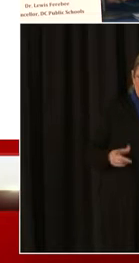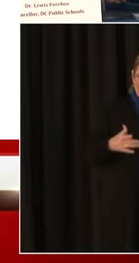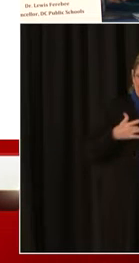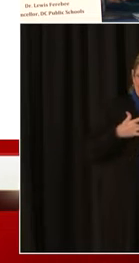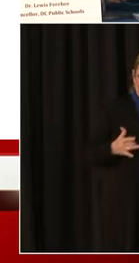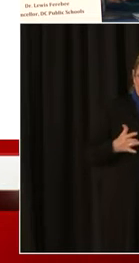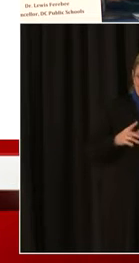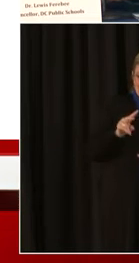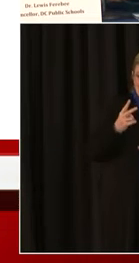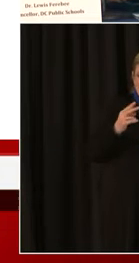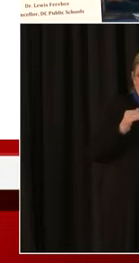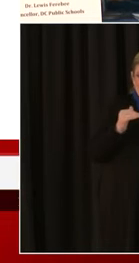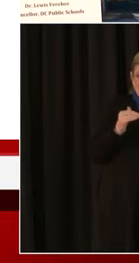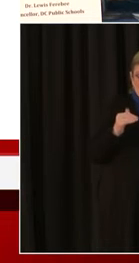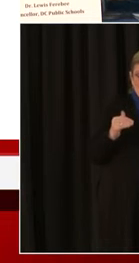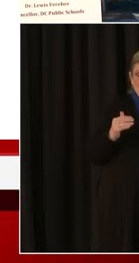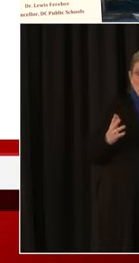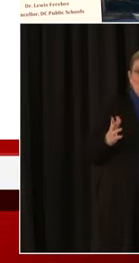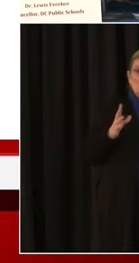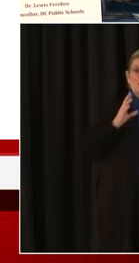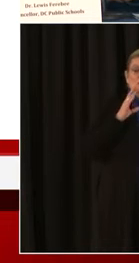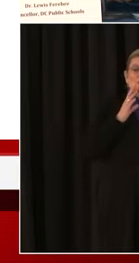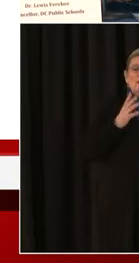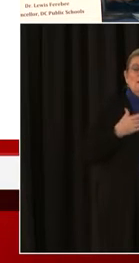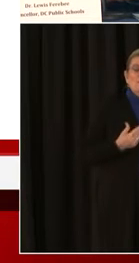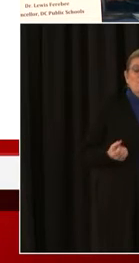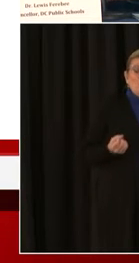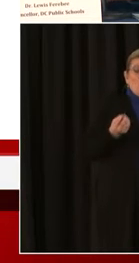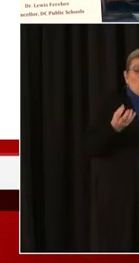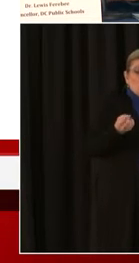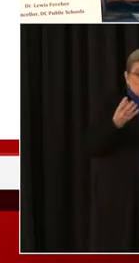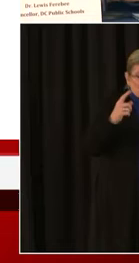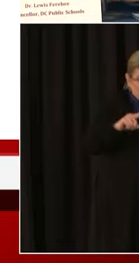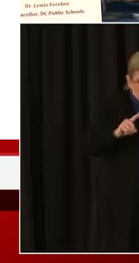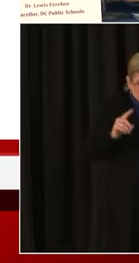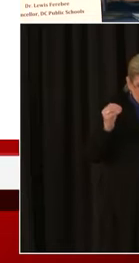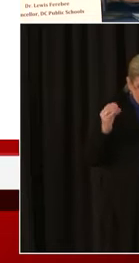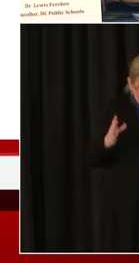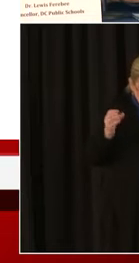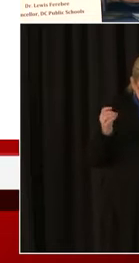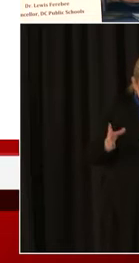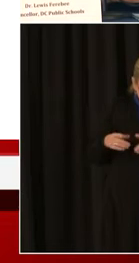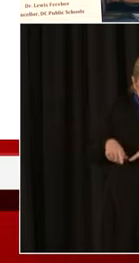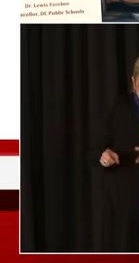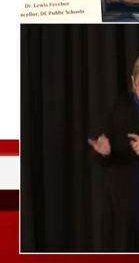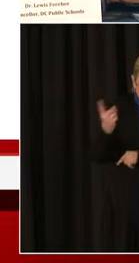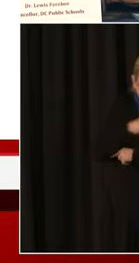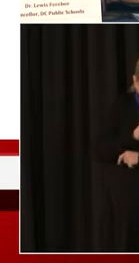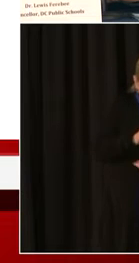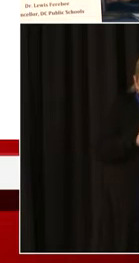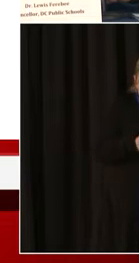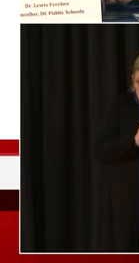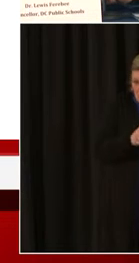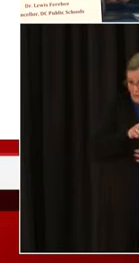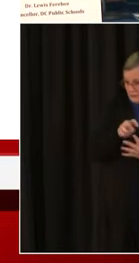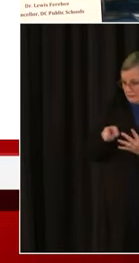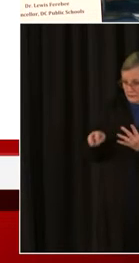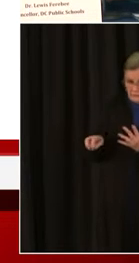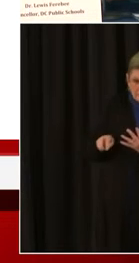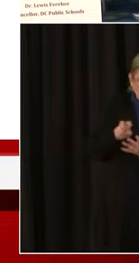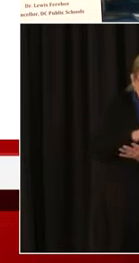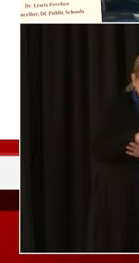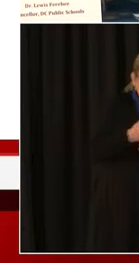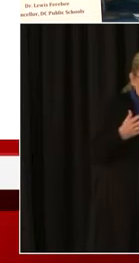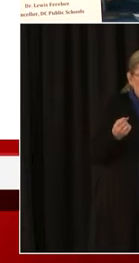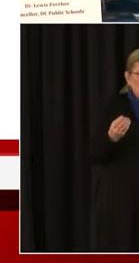level, the student will have multiple teachers and they'll have multiple teachers per day, and that could change each semester.